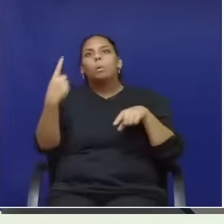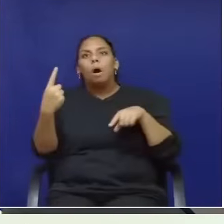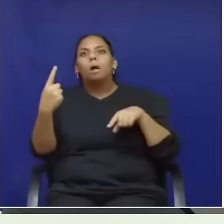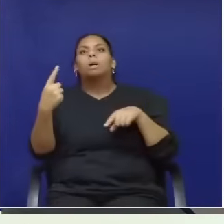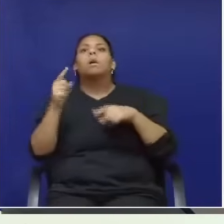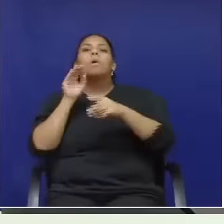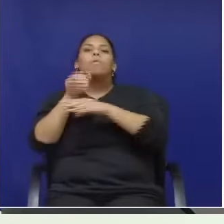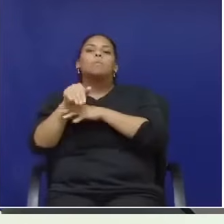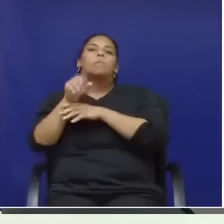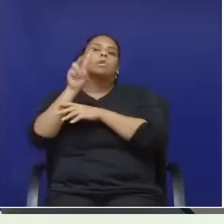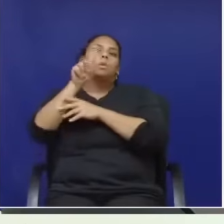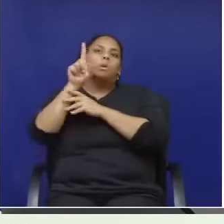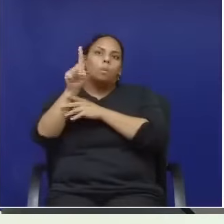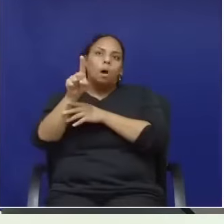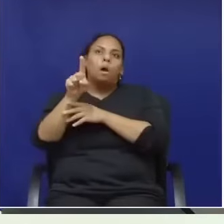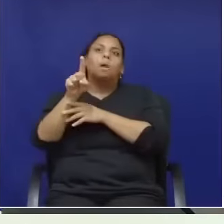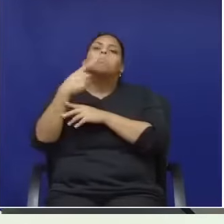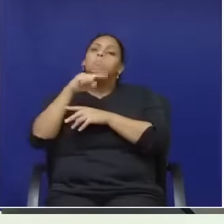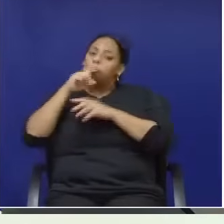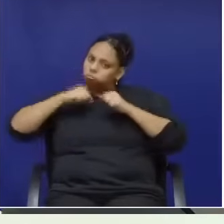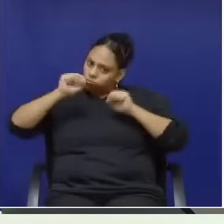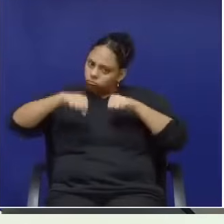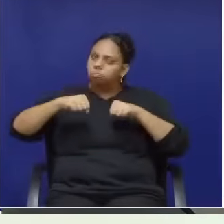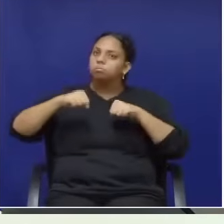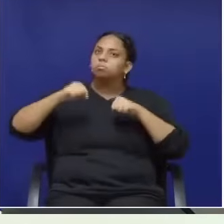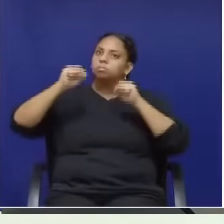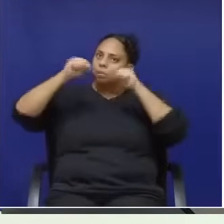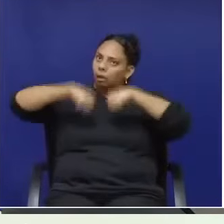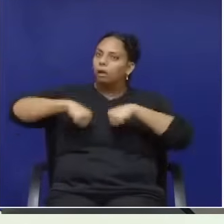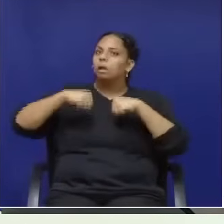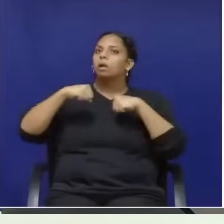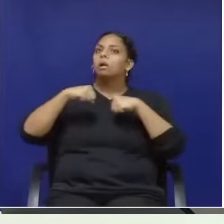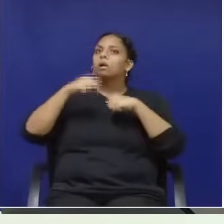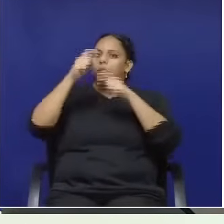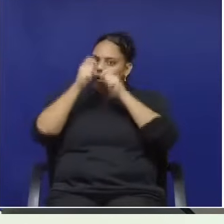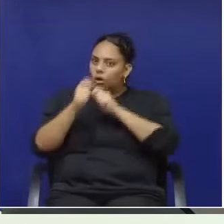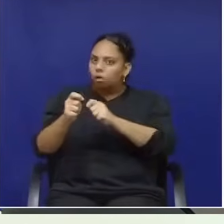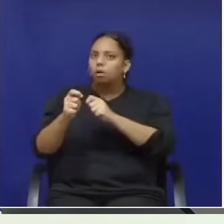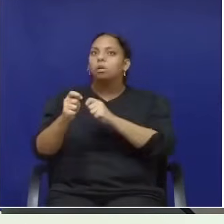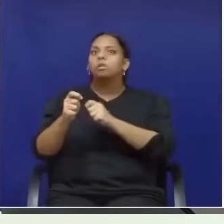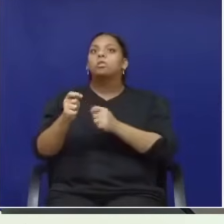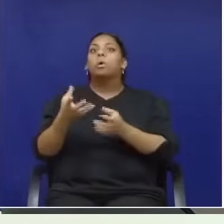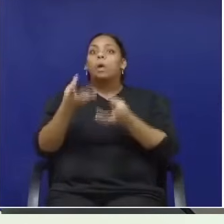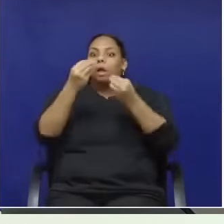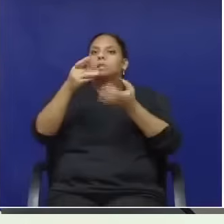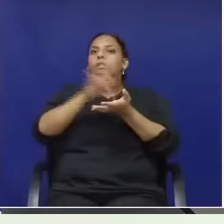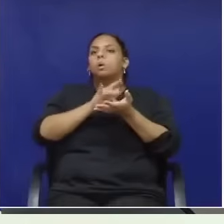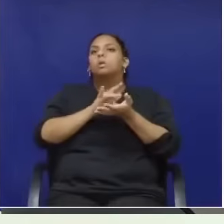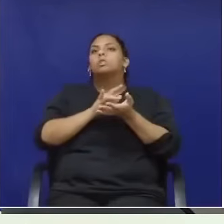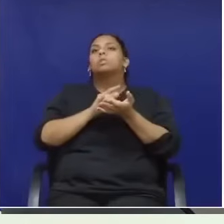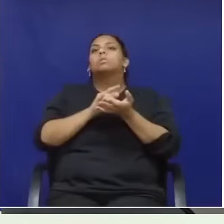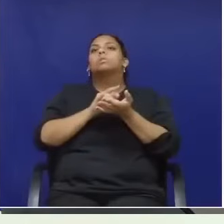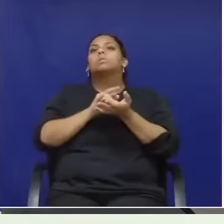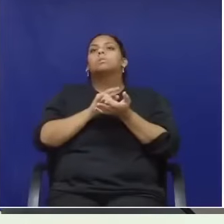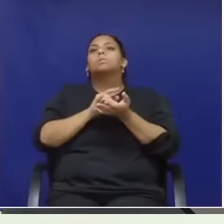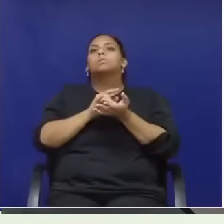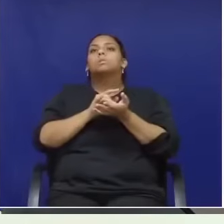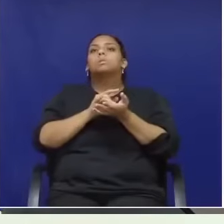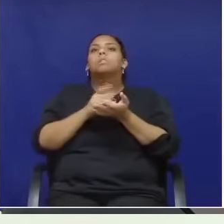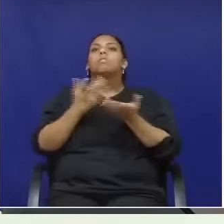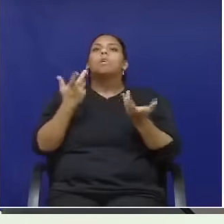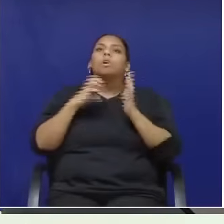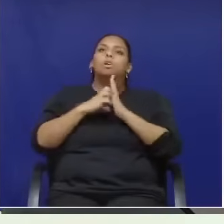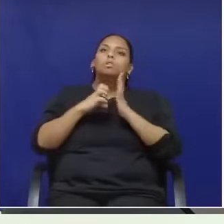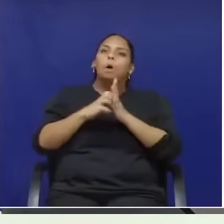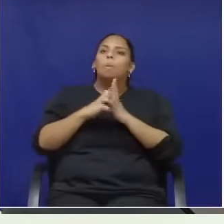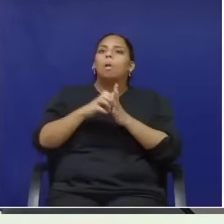above 21. But I agree with the honourable member that you get situations, it was, for instance, a